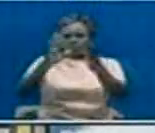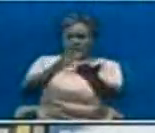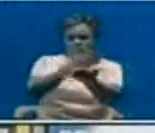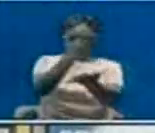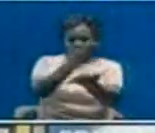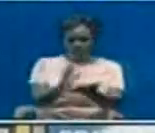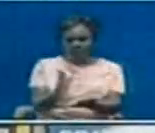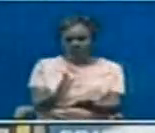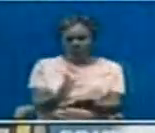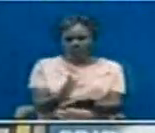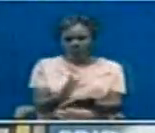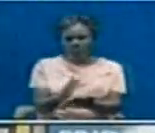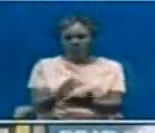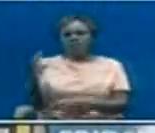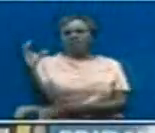between